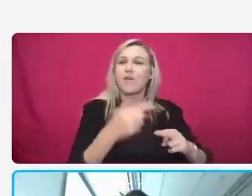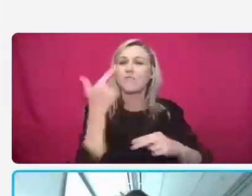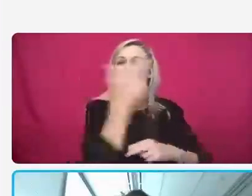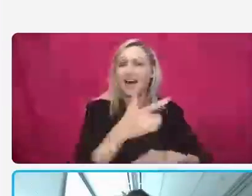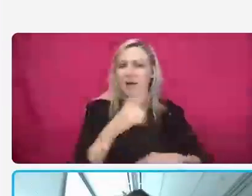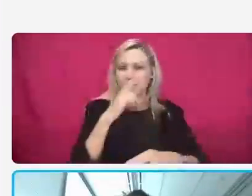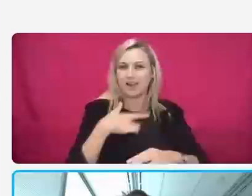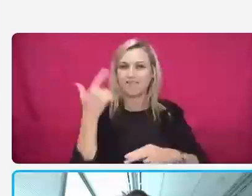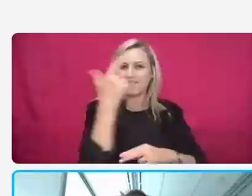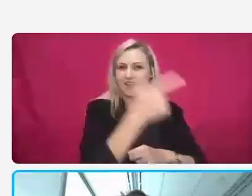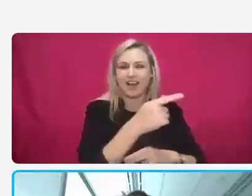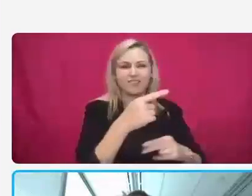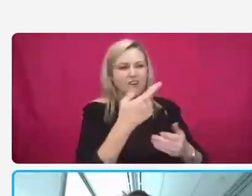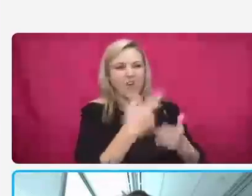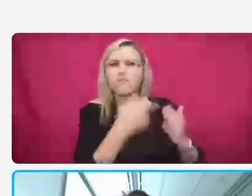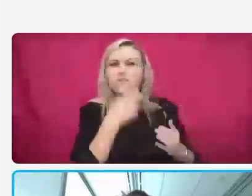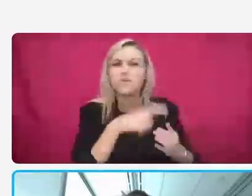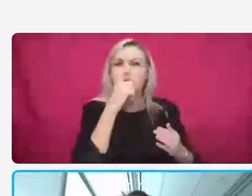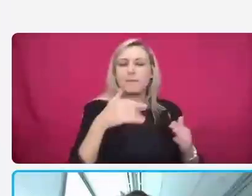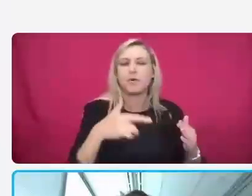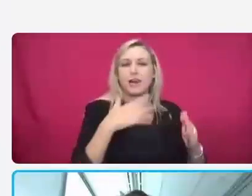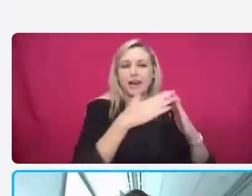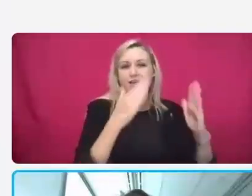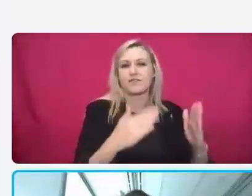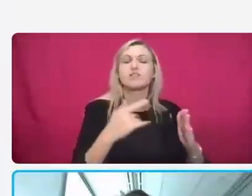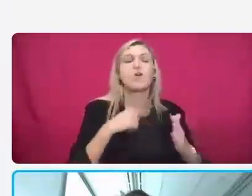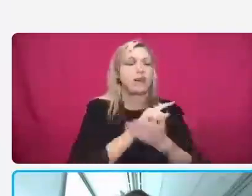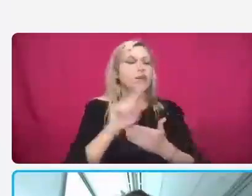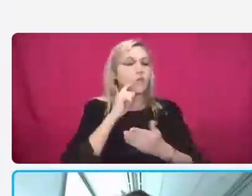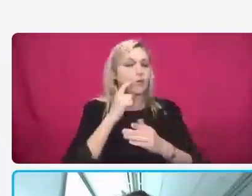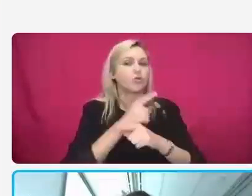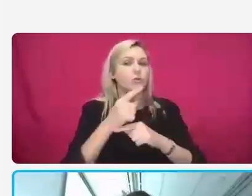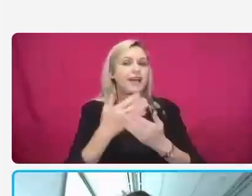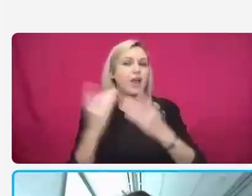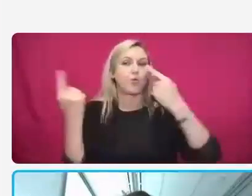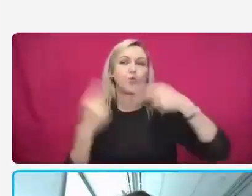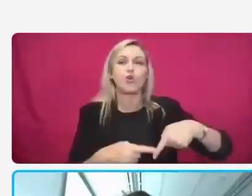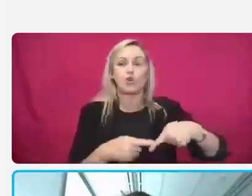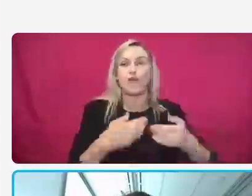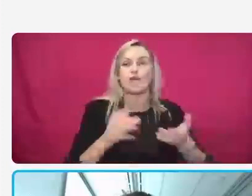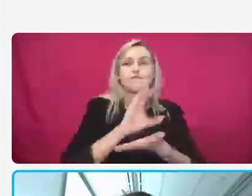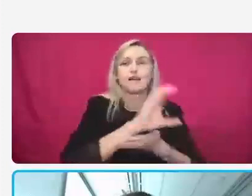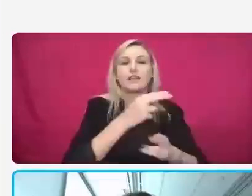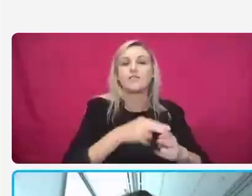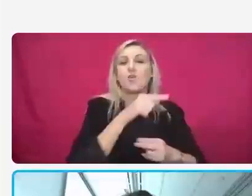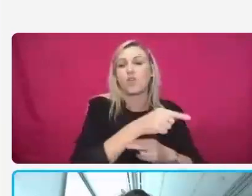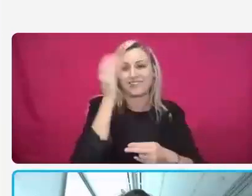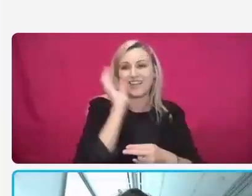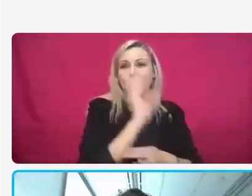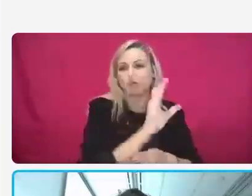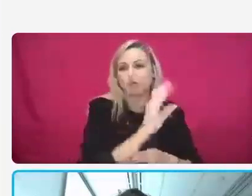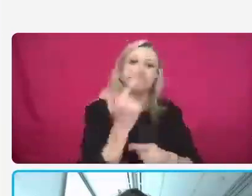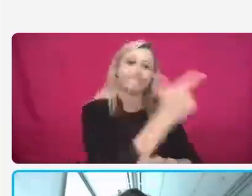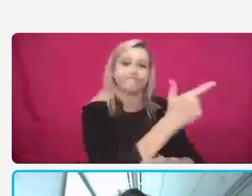I will walk through an example of how to calculate funding for these facilities later on in this presentation. So, if the price